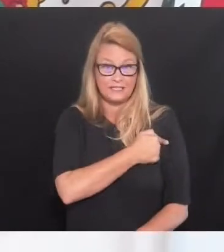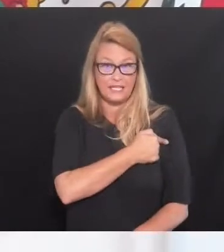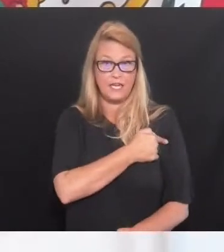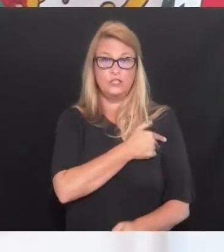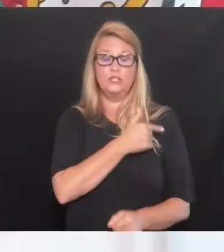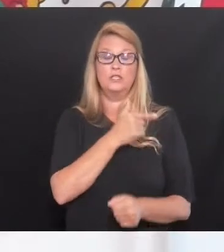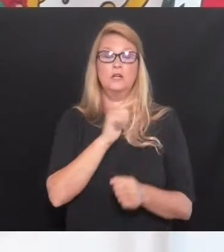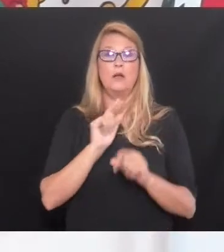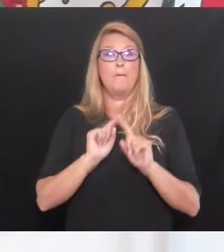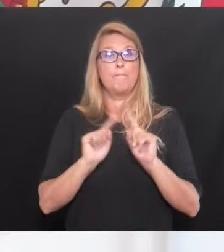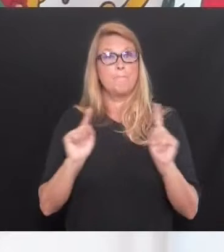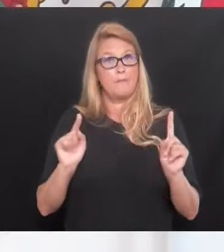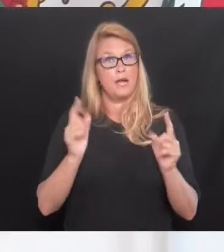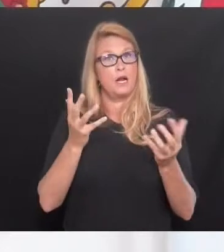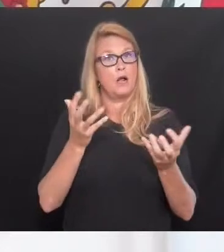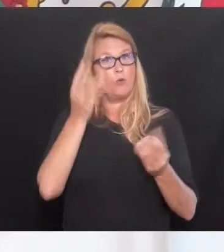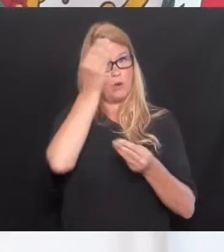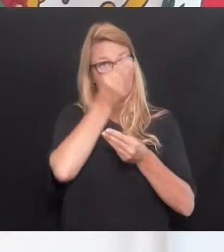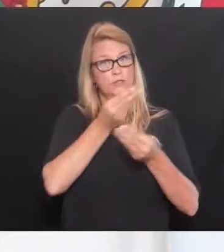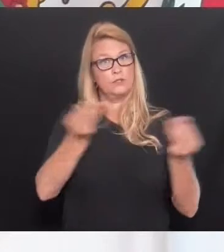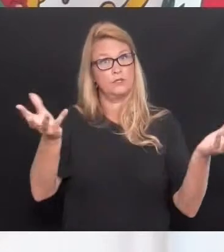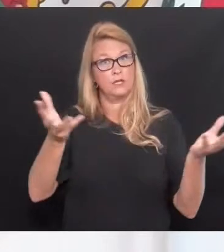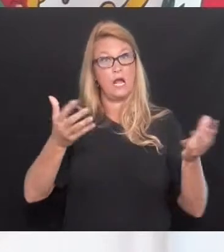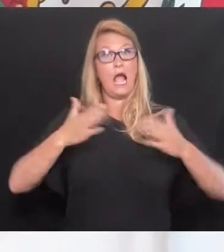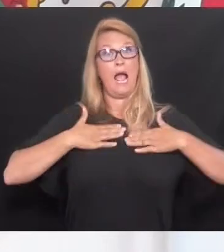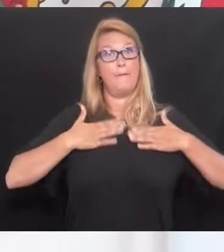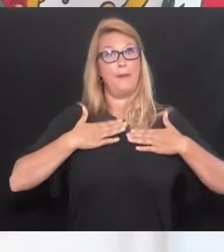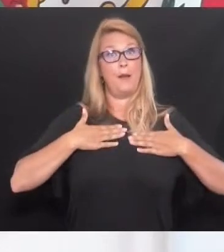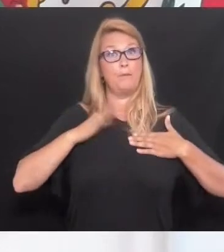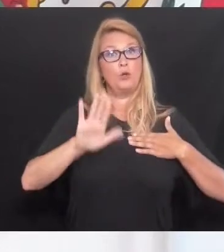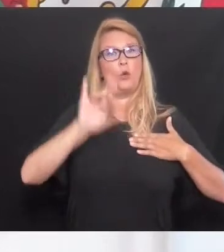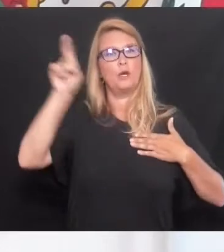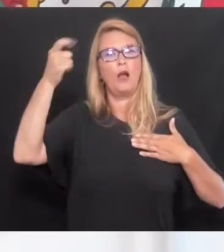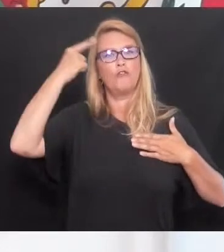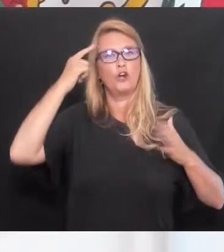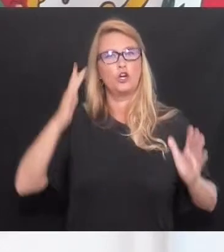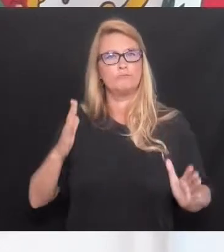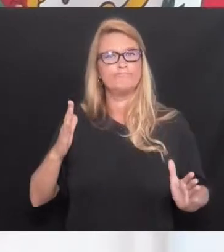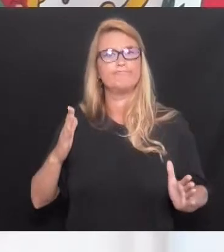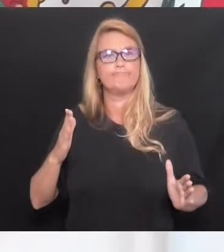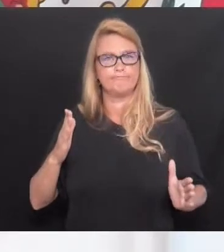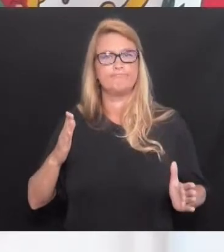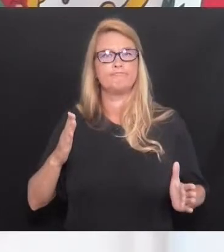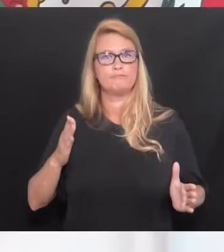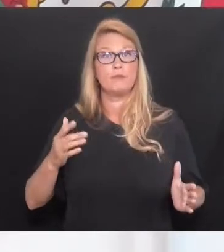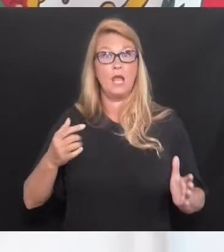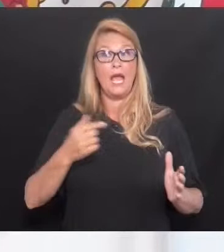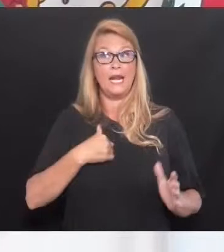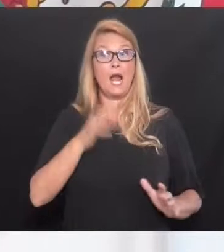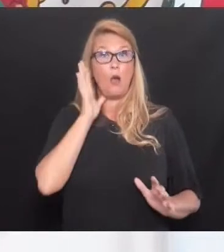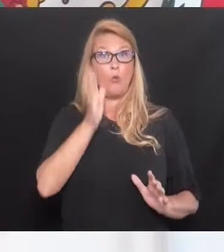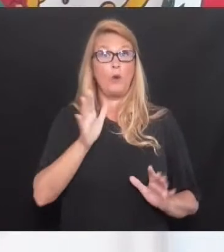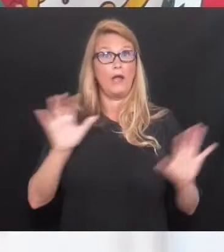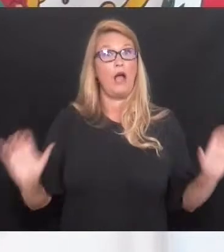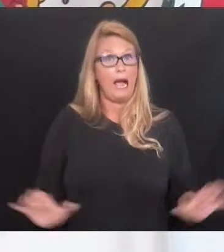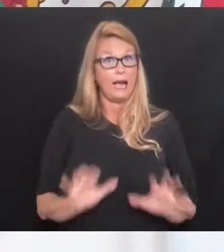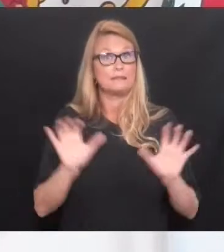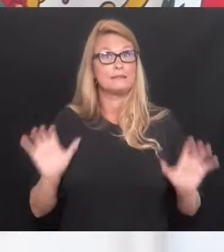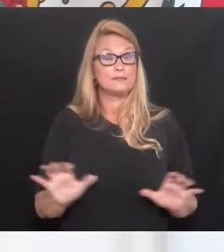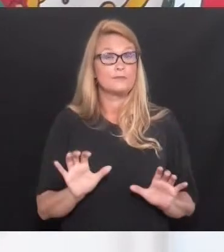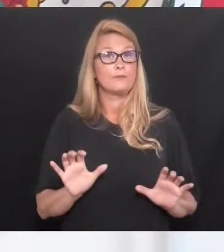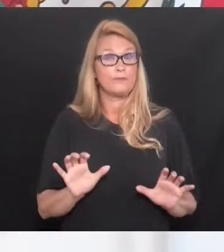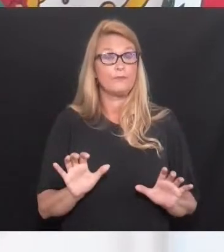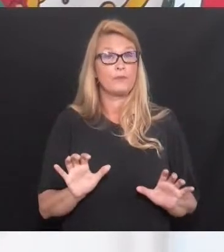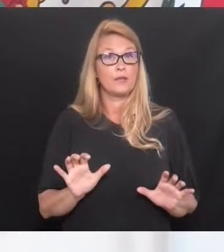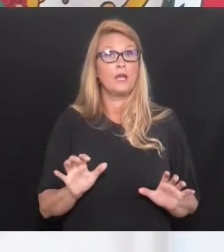tell everybody in the world that I will be the governor. And really and truly, I will act.